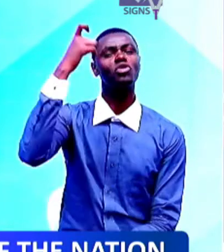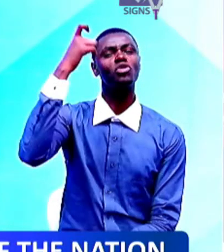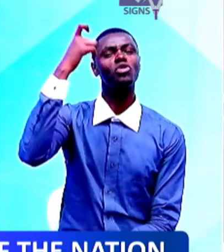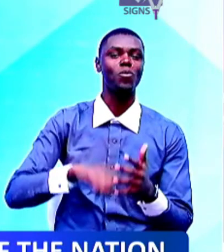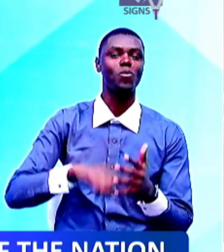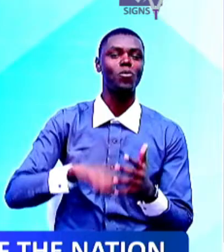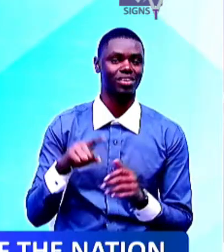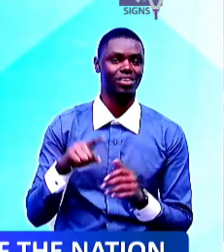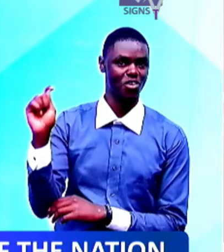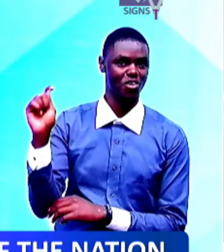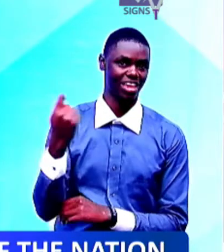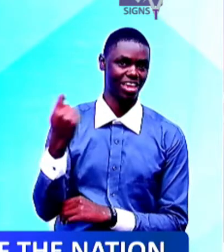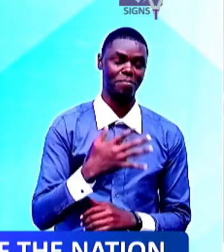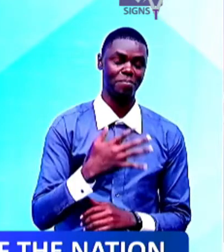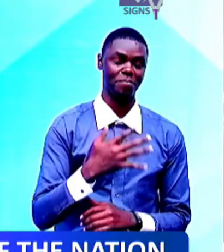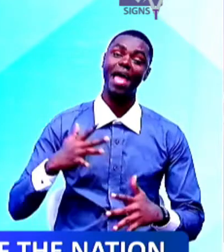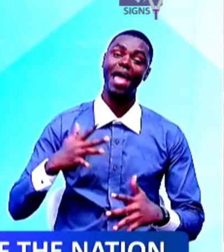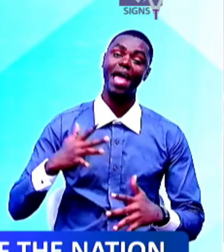for Kenya?